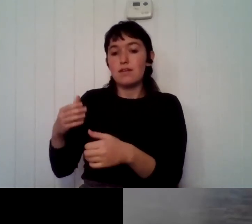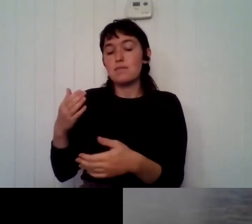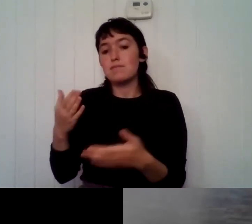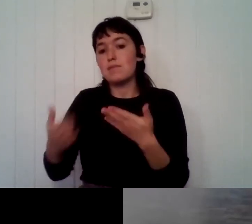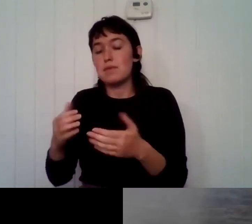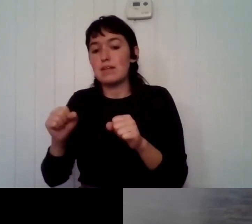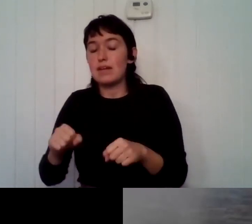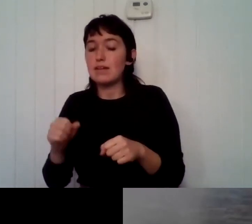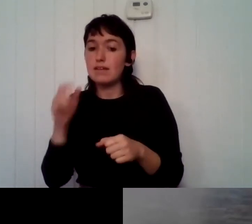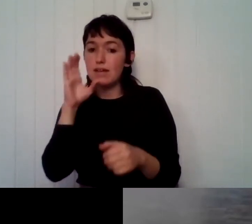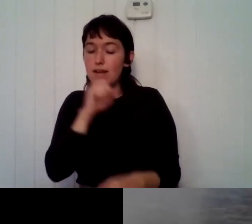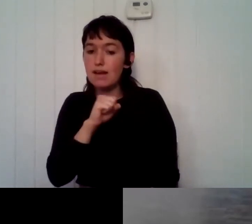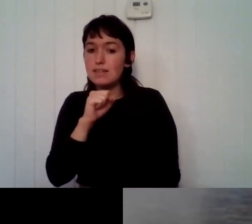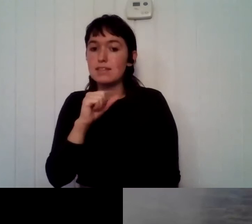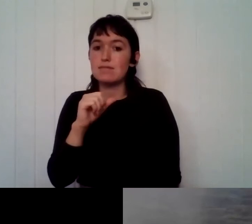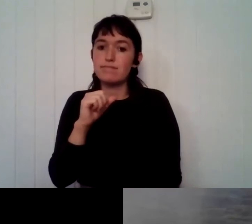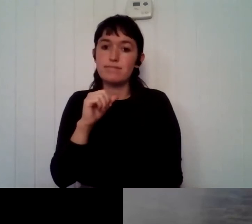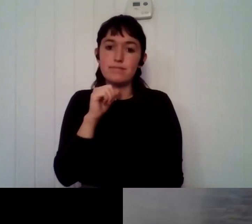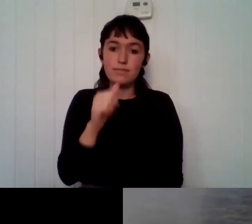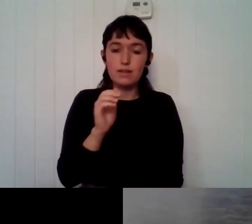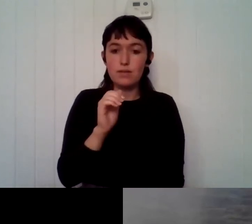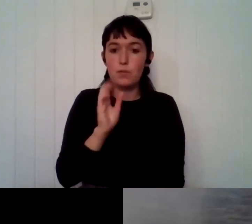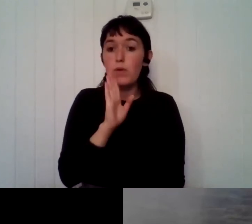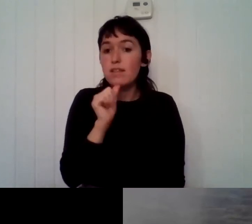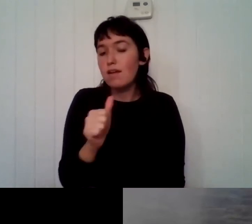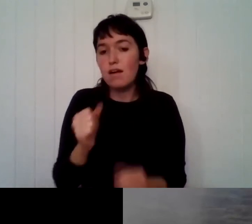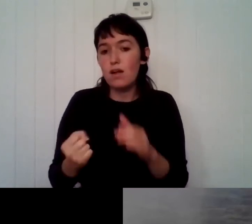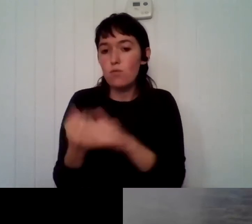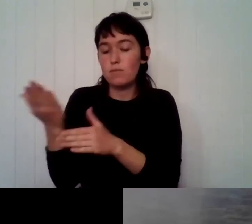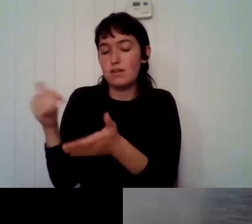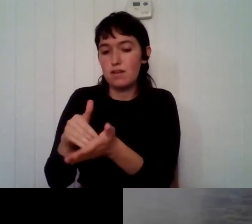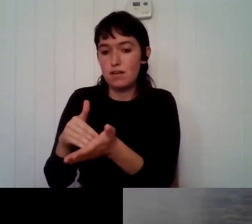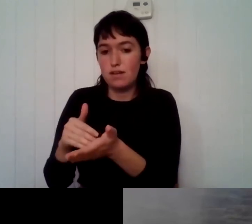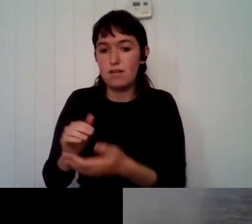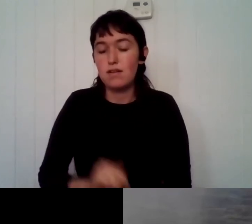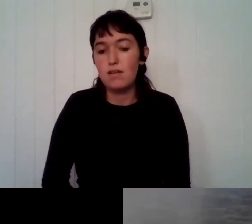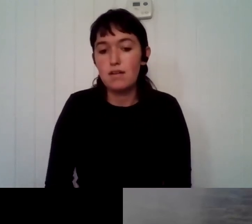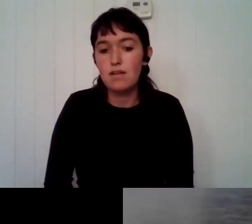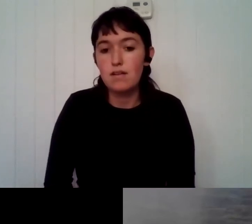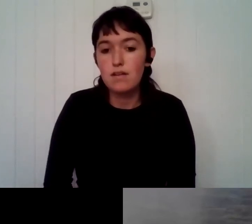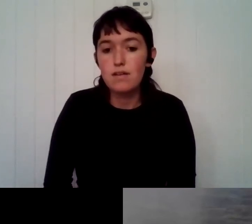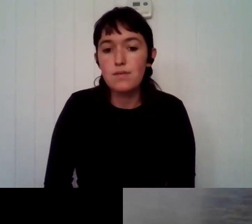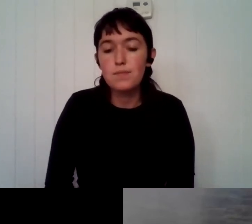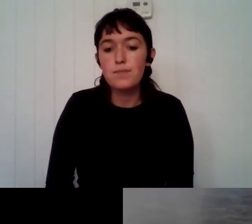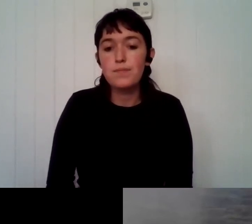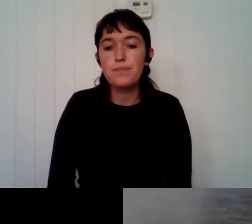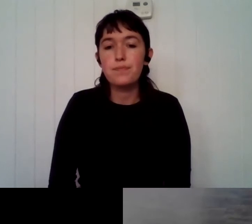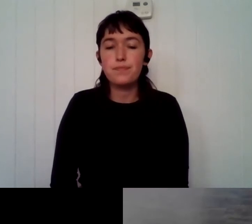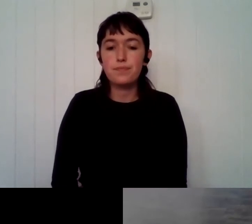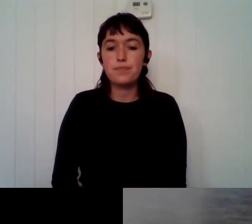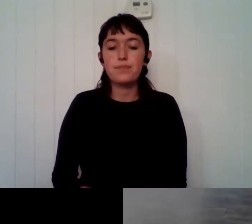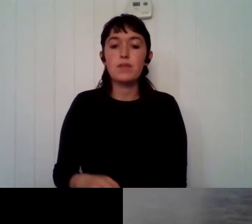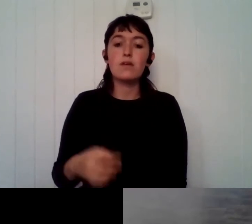populations, on how do we think they might impact, or how close the last eruption